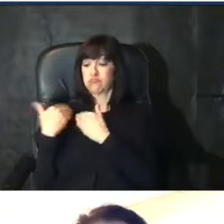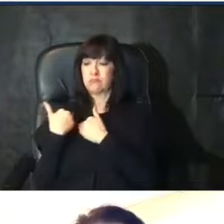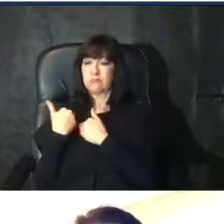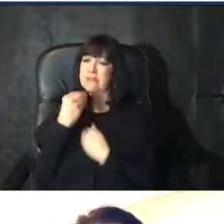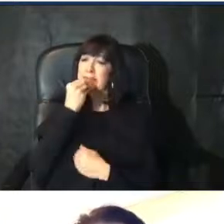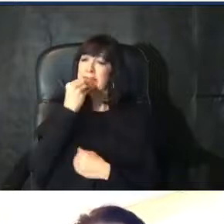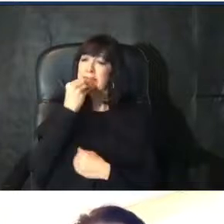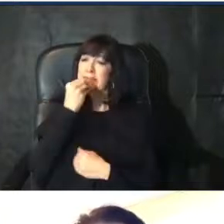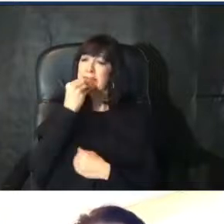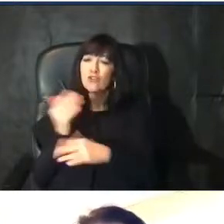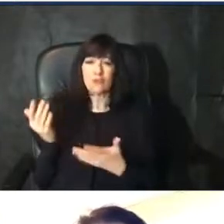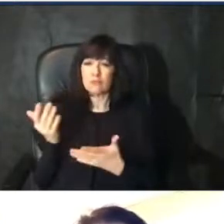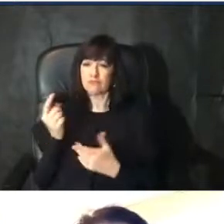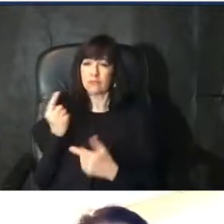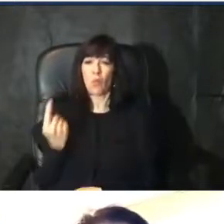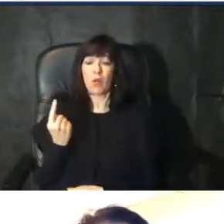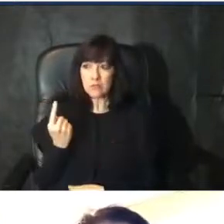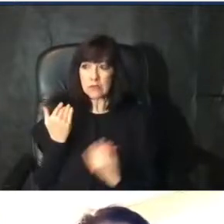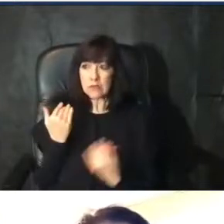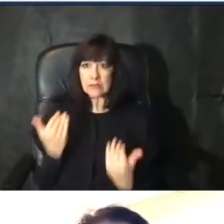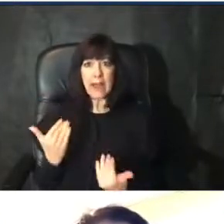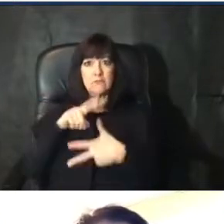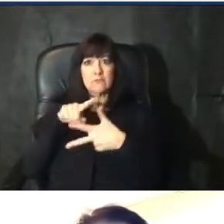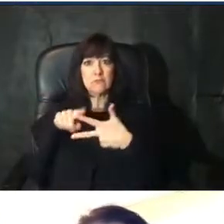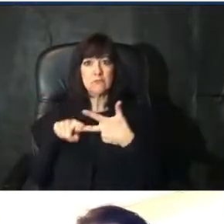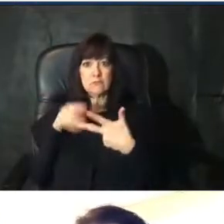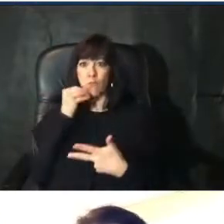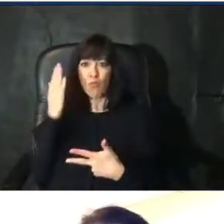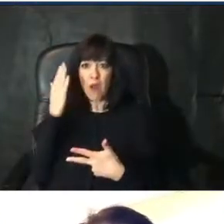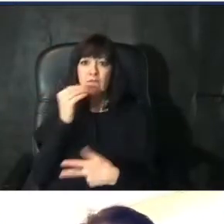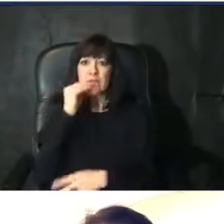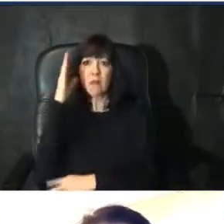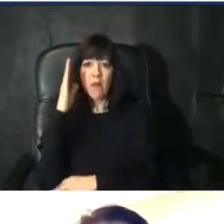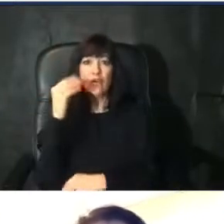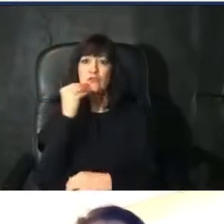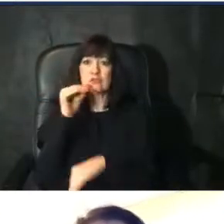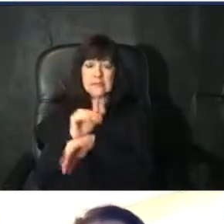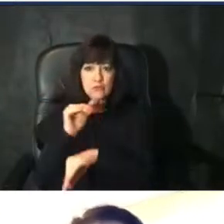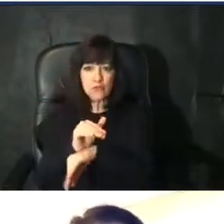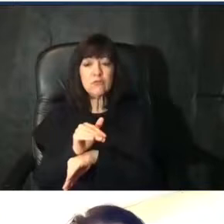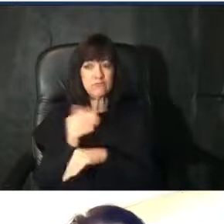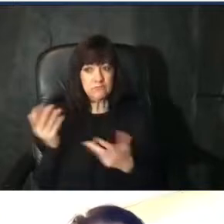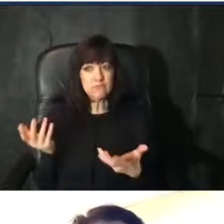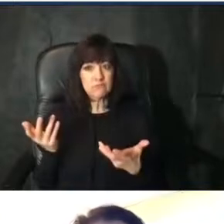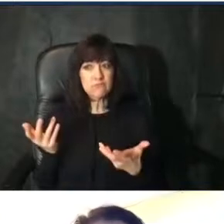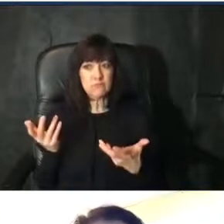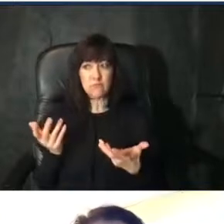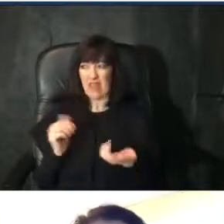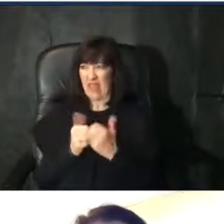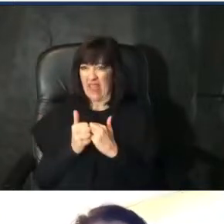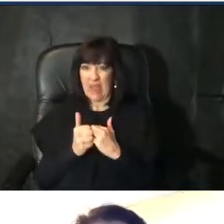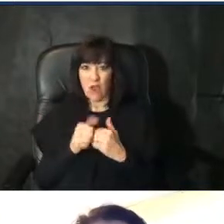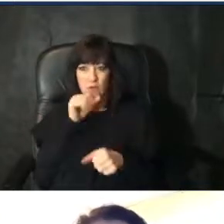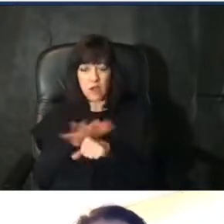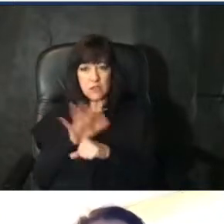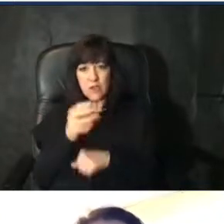them with food banks, even some clothing closets. Not many of those are open anymore, but we still have those resources available